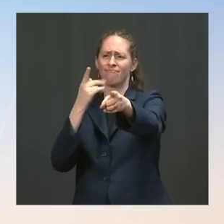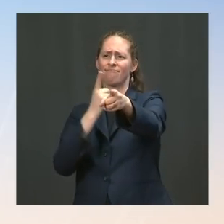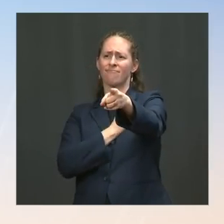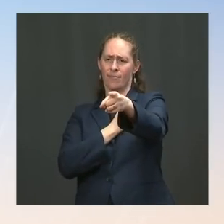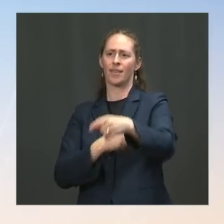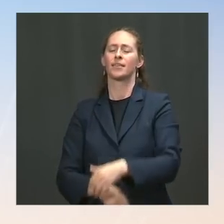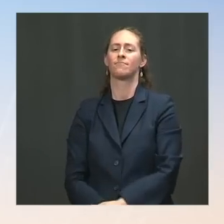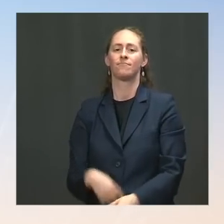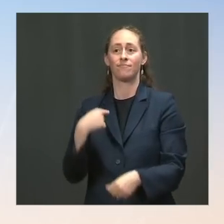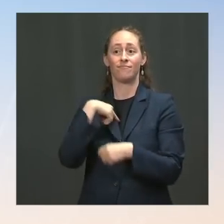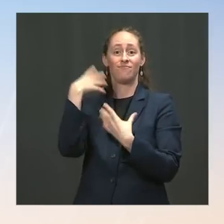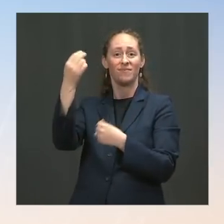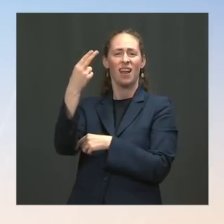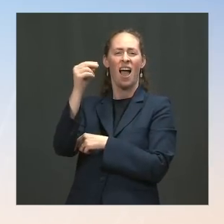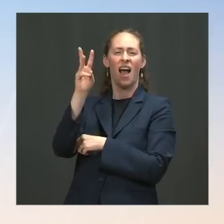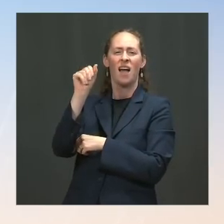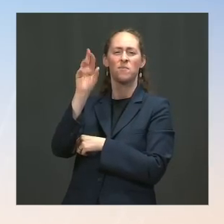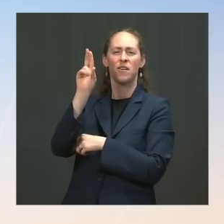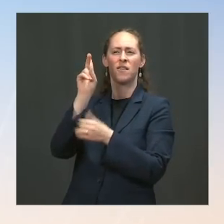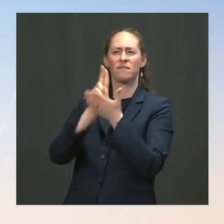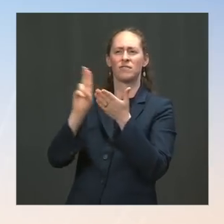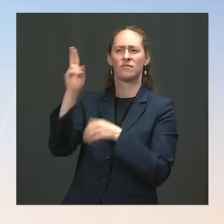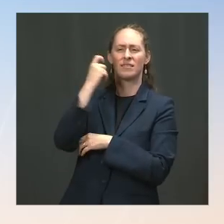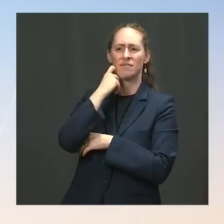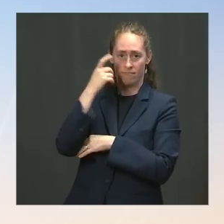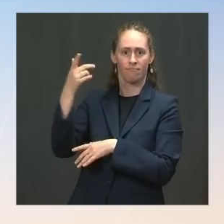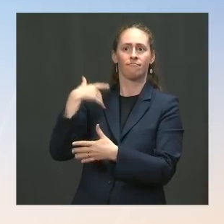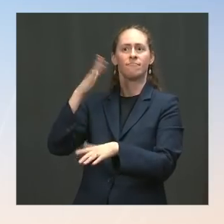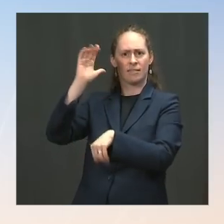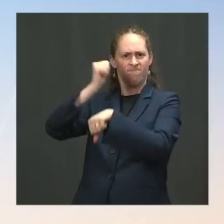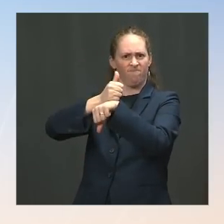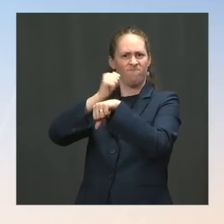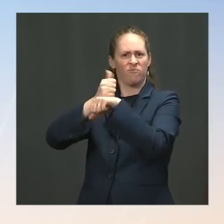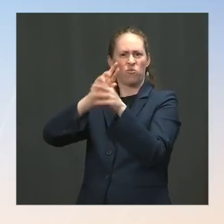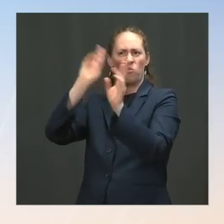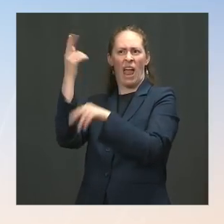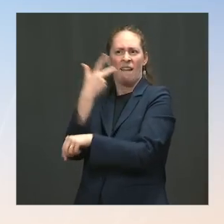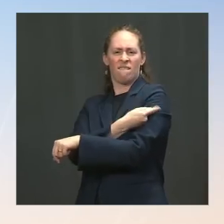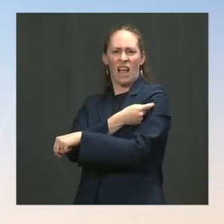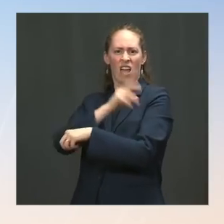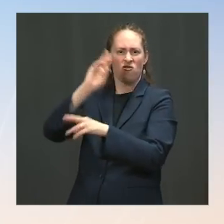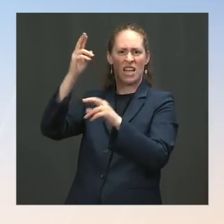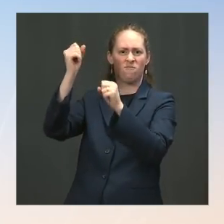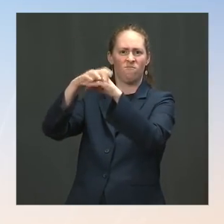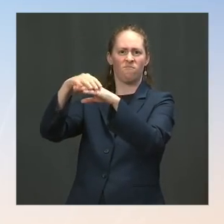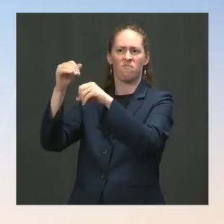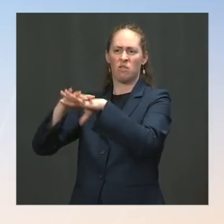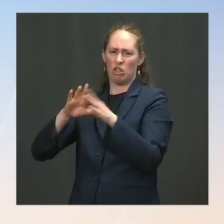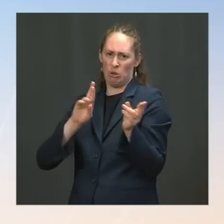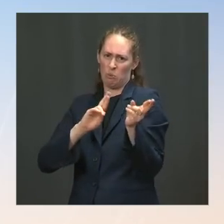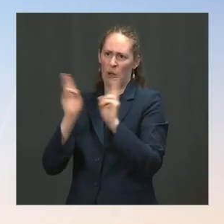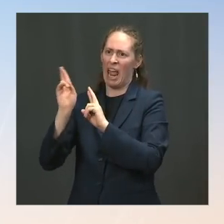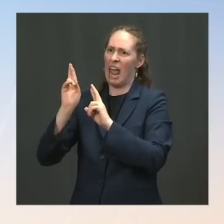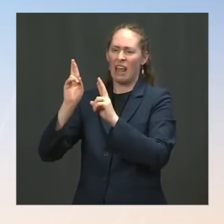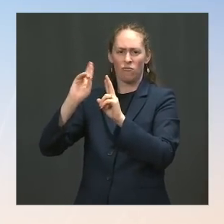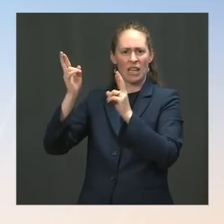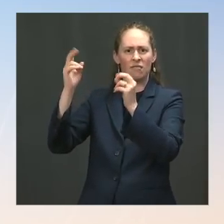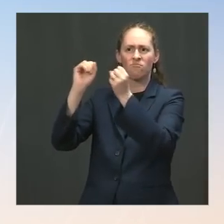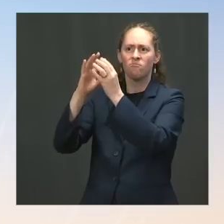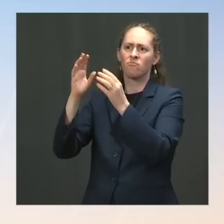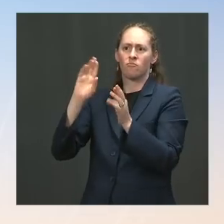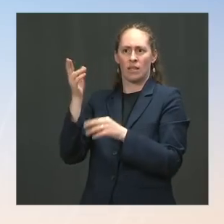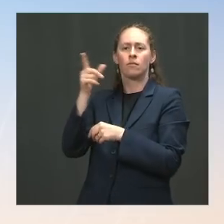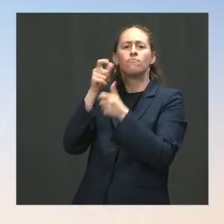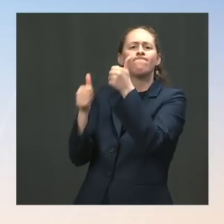vaccination clinics in their facilities. And we had students from Howard University administering the vaccine. They're using their name in the